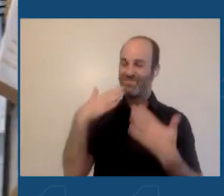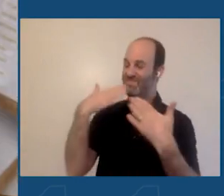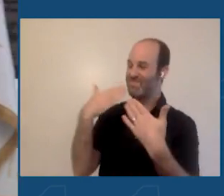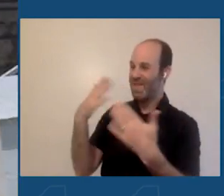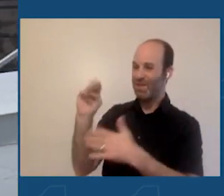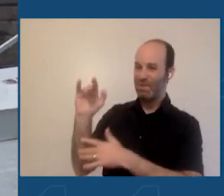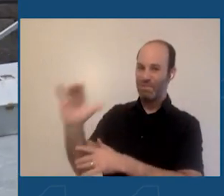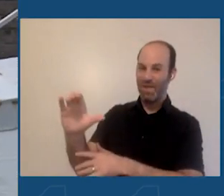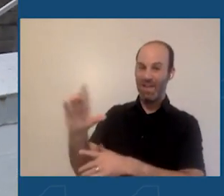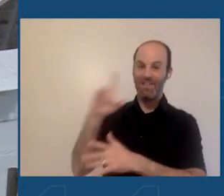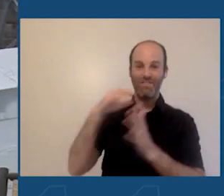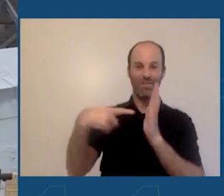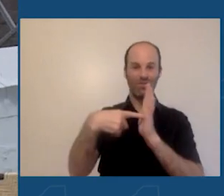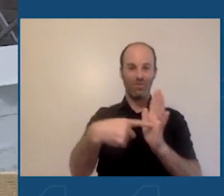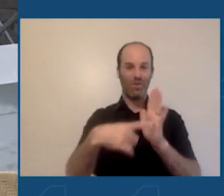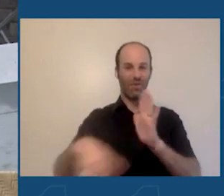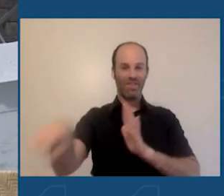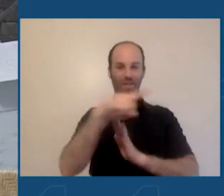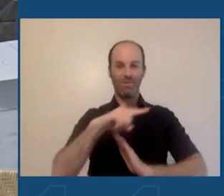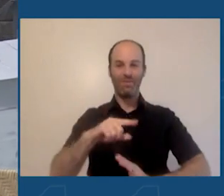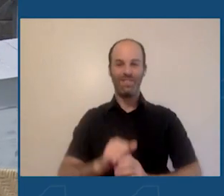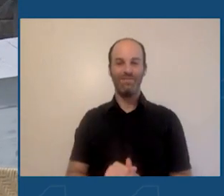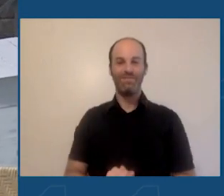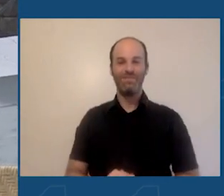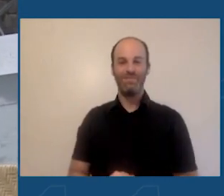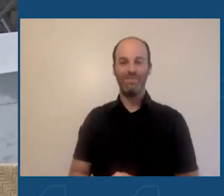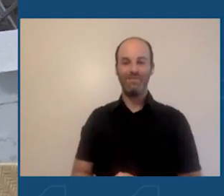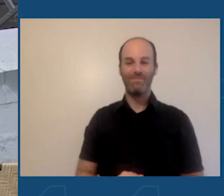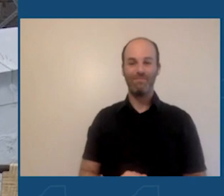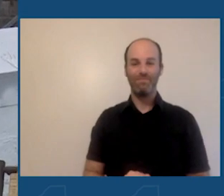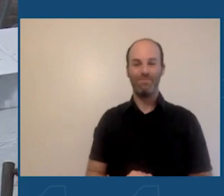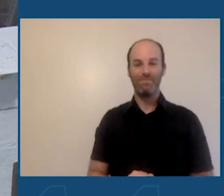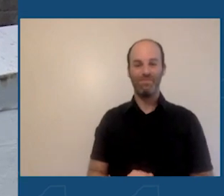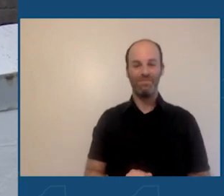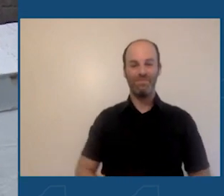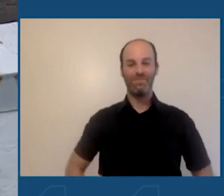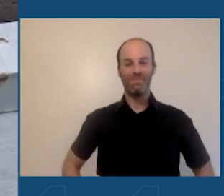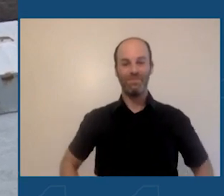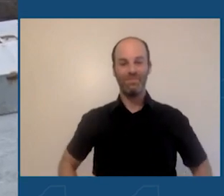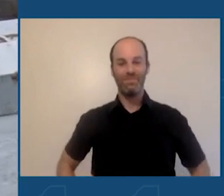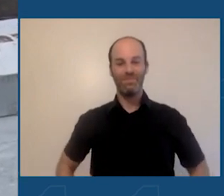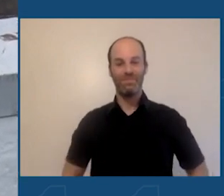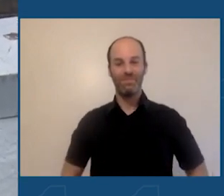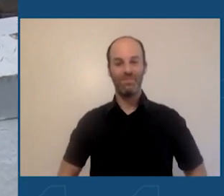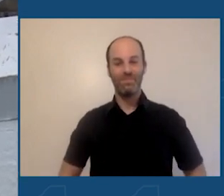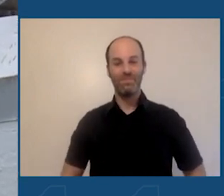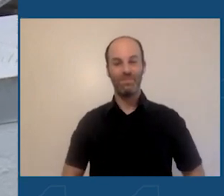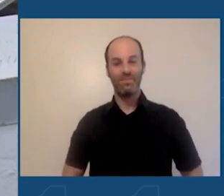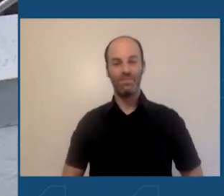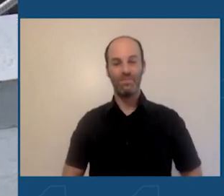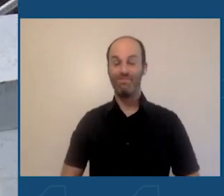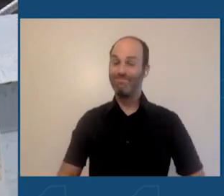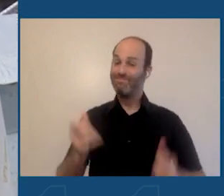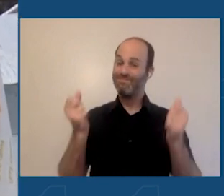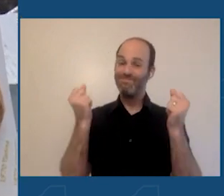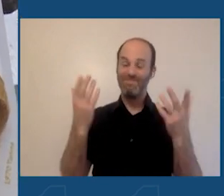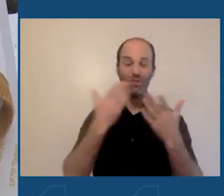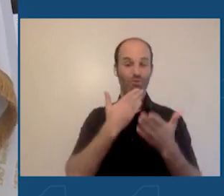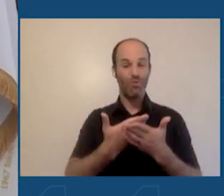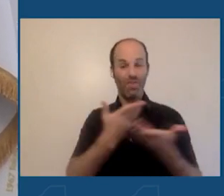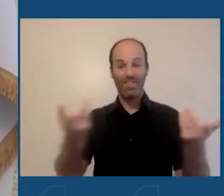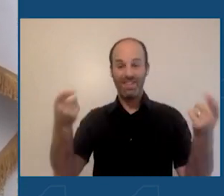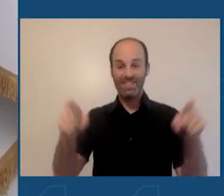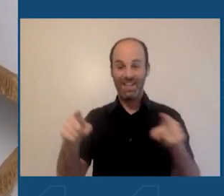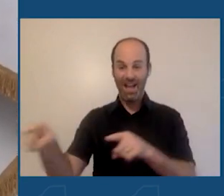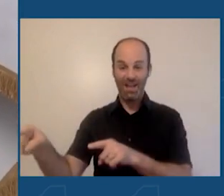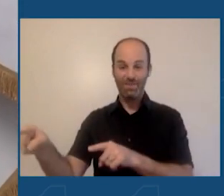showcase those. So A lot of great things happening. The countdown